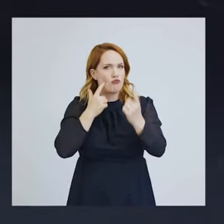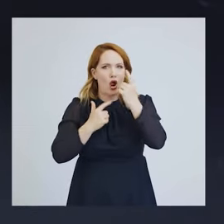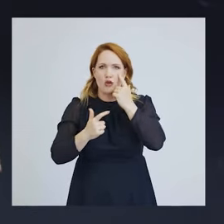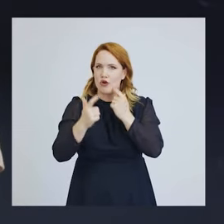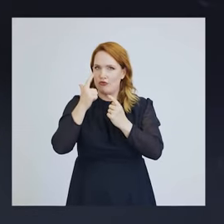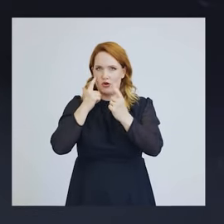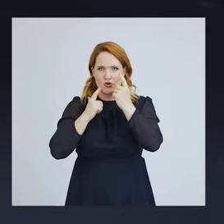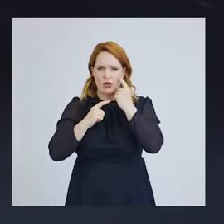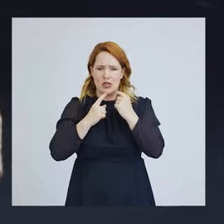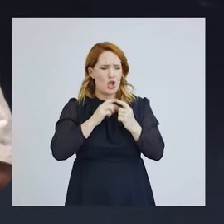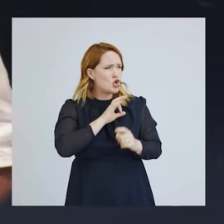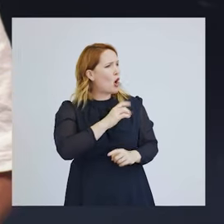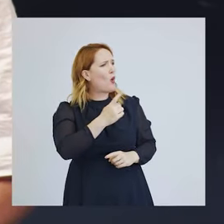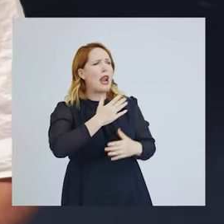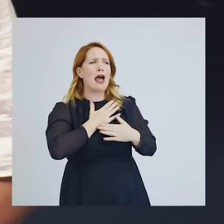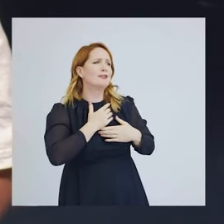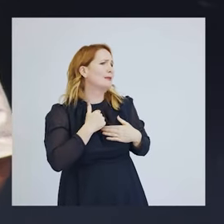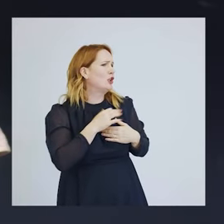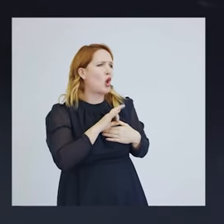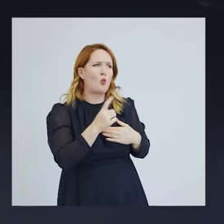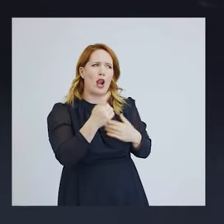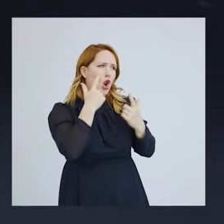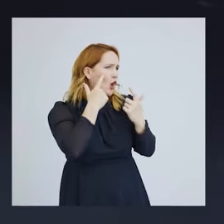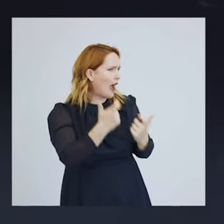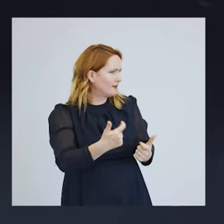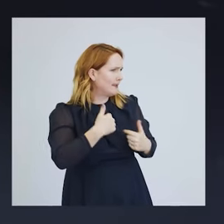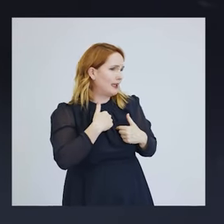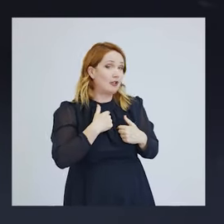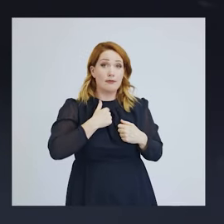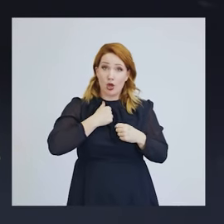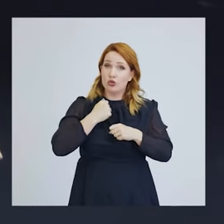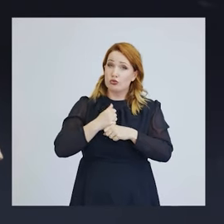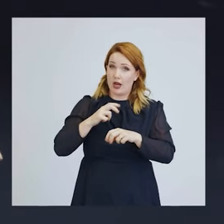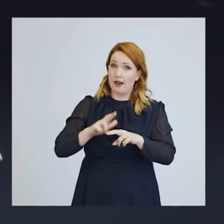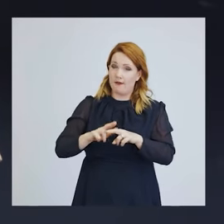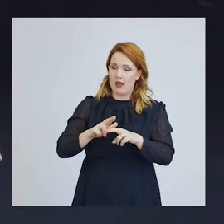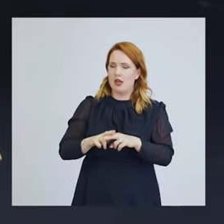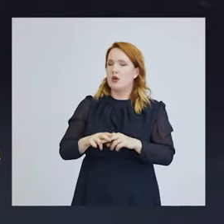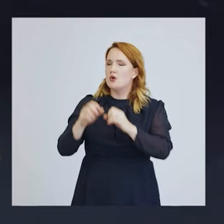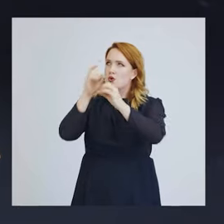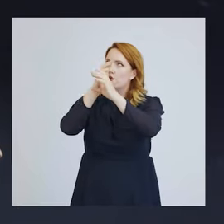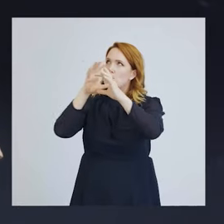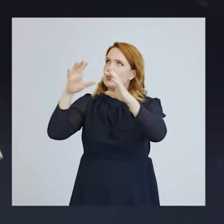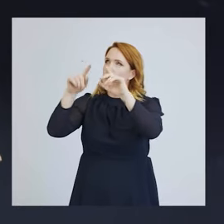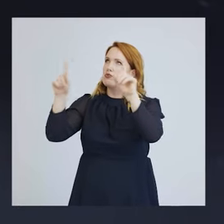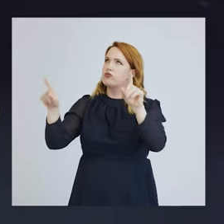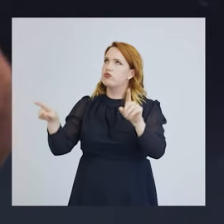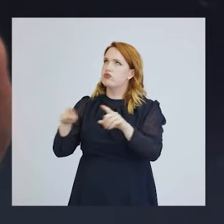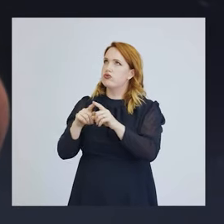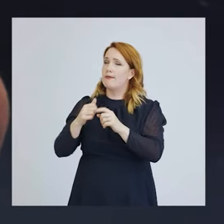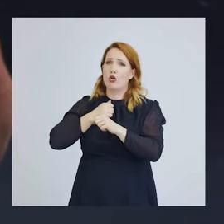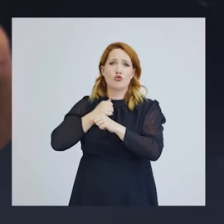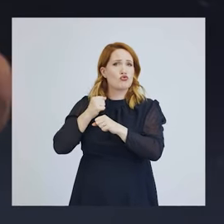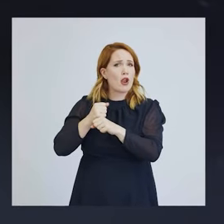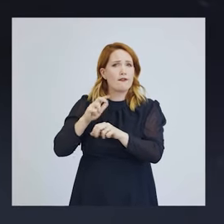over to this man and this man was crying and crying. And he said, nobody loves me. Nobody cares for me. And Granddad, I just